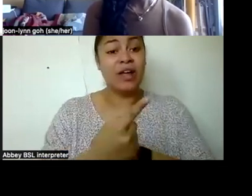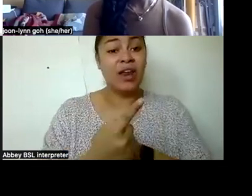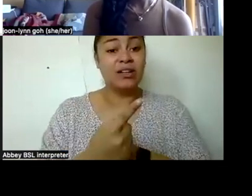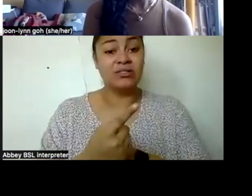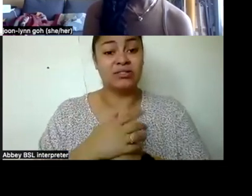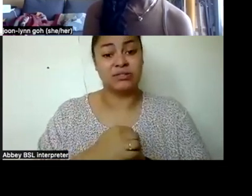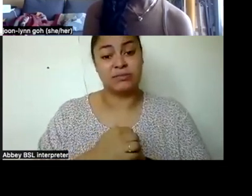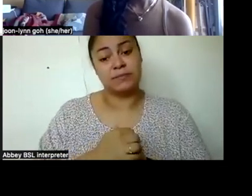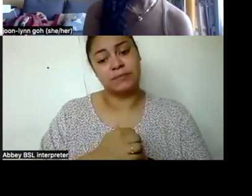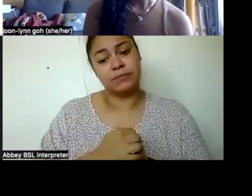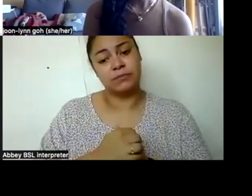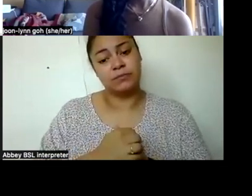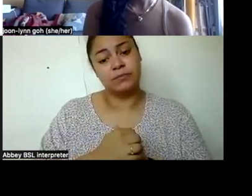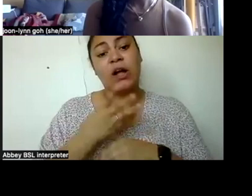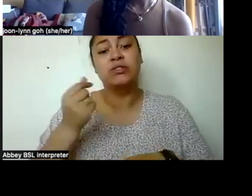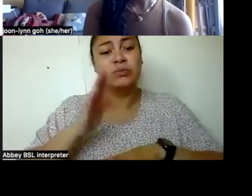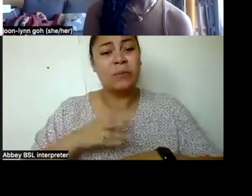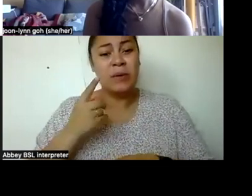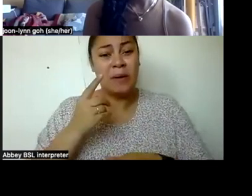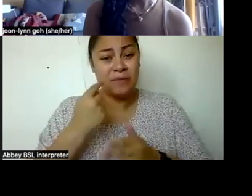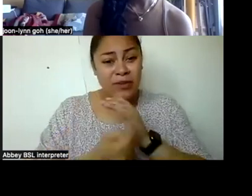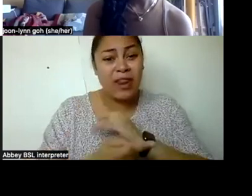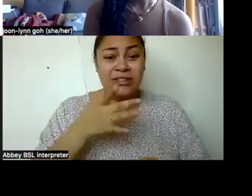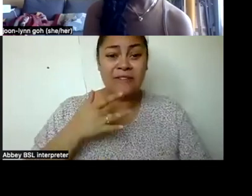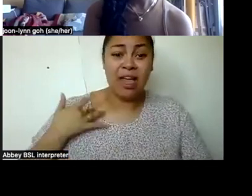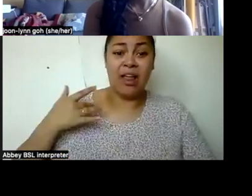Andrew mentioned, you know, who sometimes do really feel alone in the work that they do.